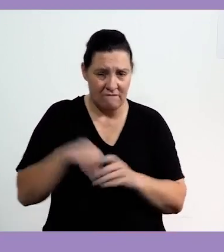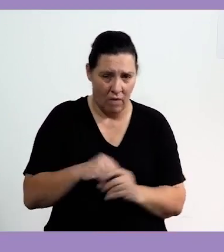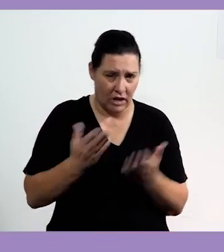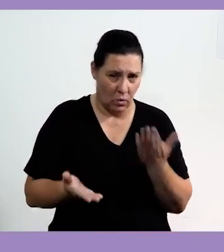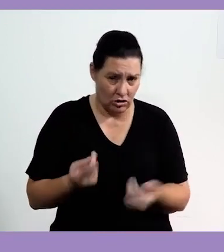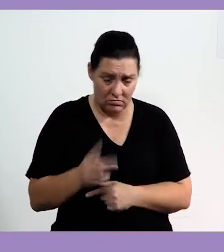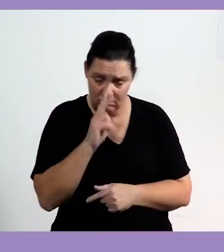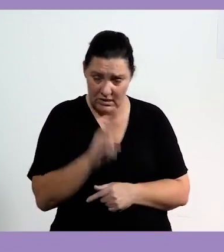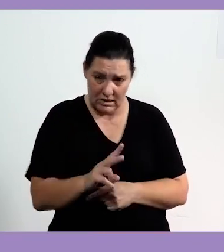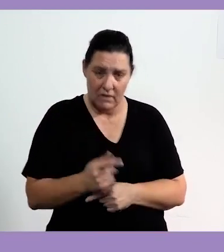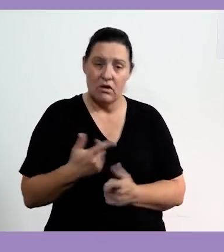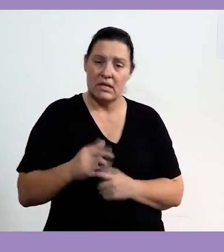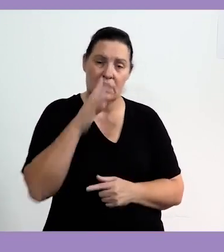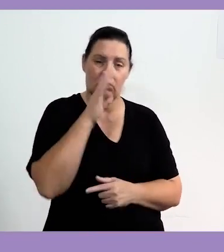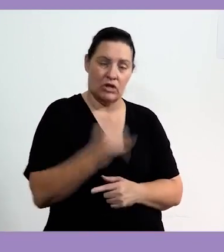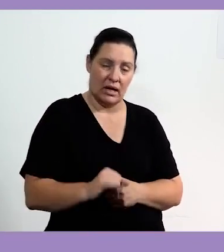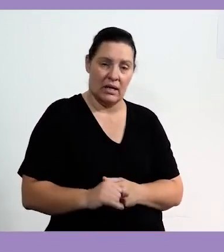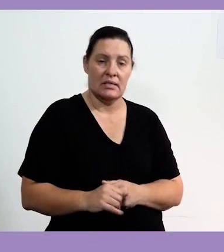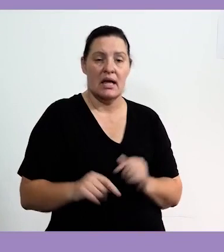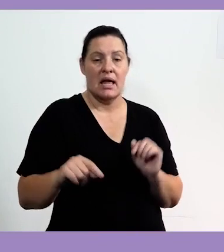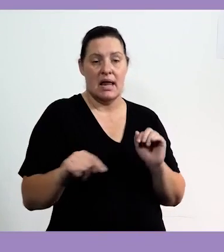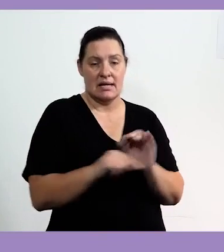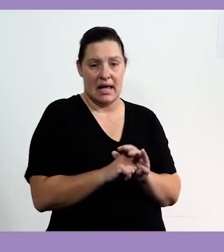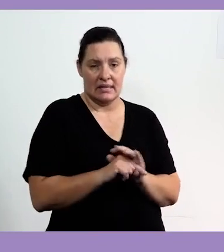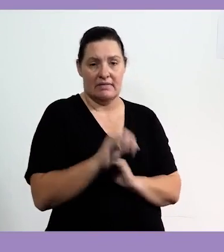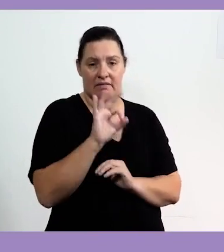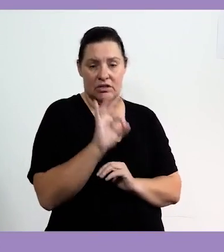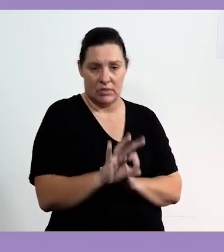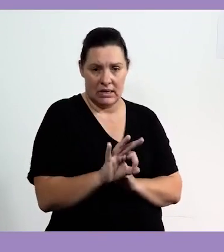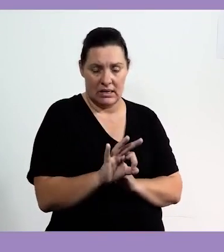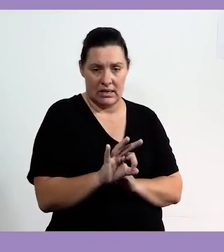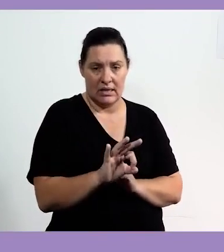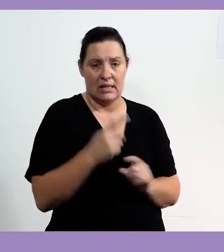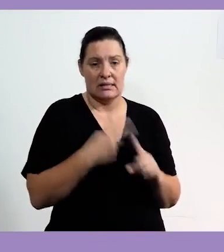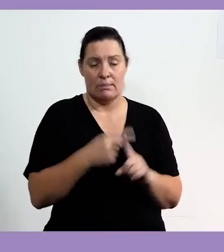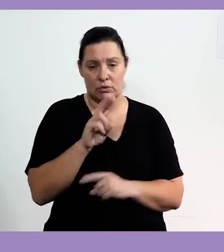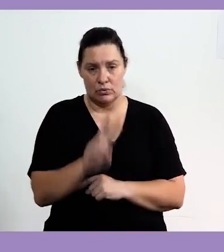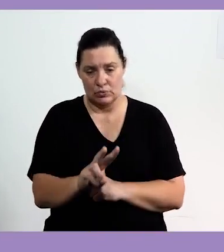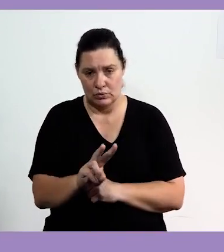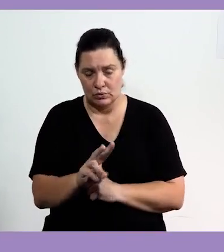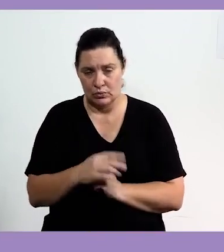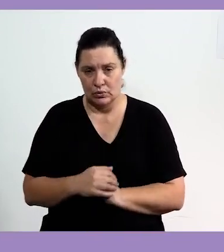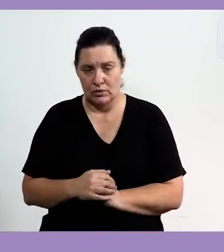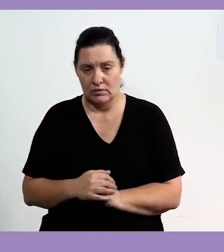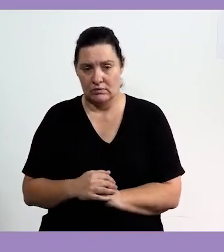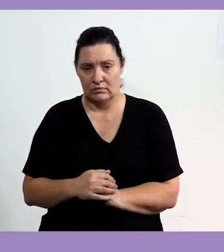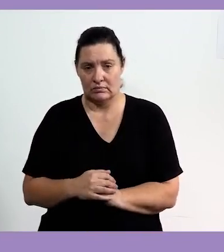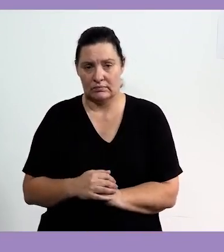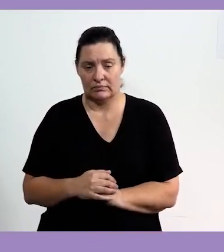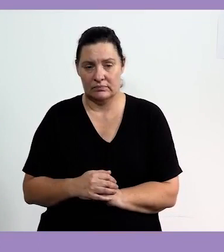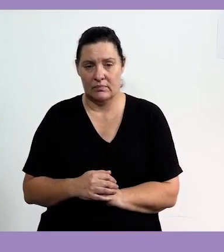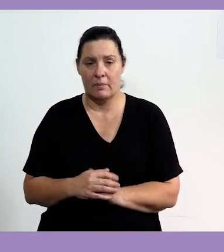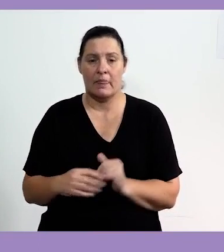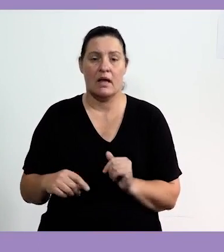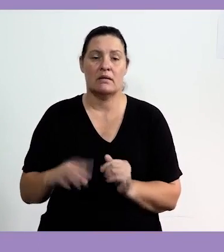part of our equation. So if I check with the second term there, that is going to be a negative 3